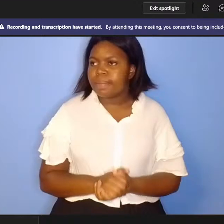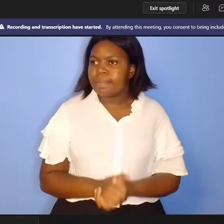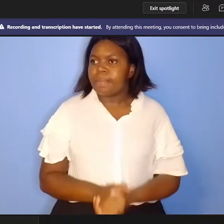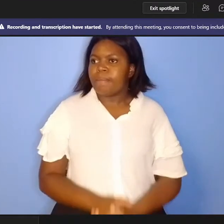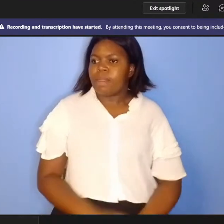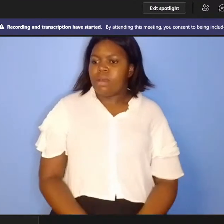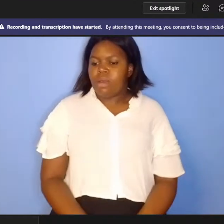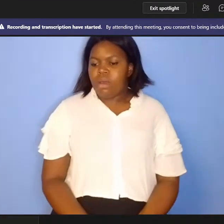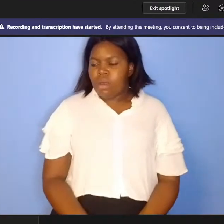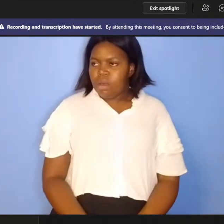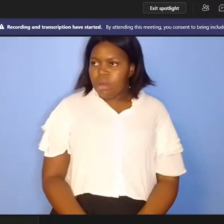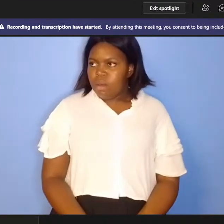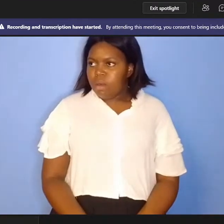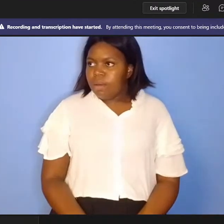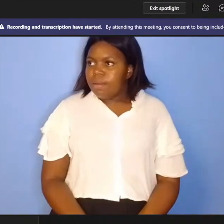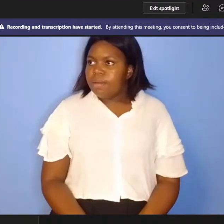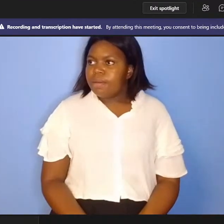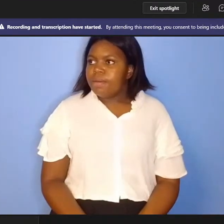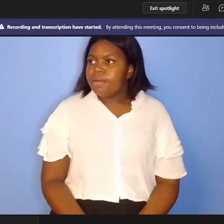Okay.